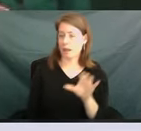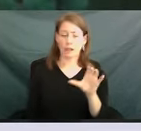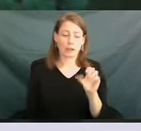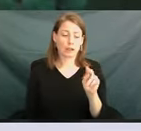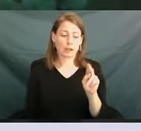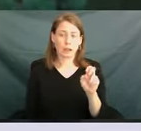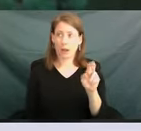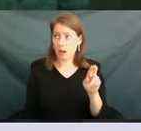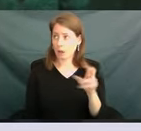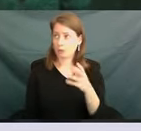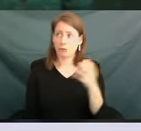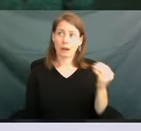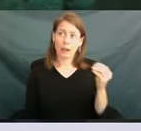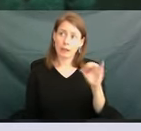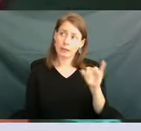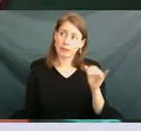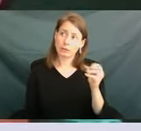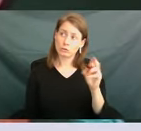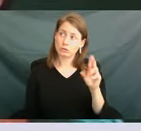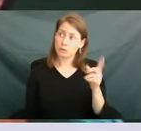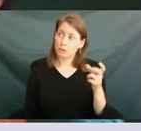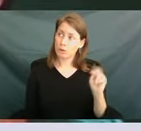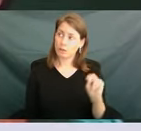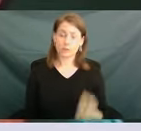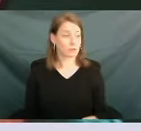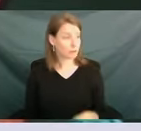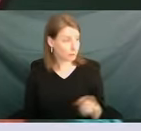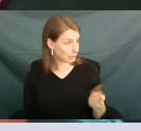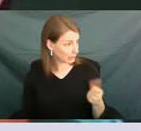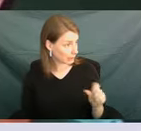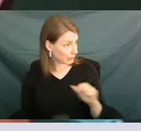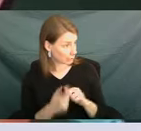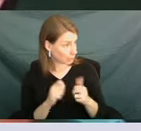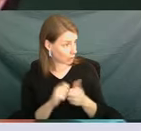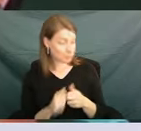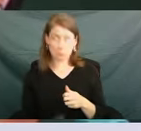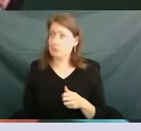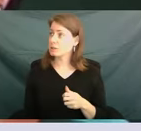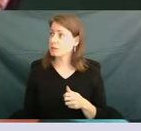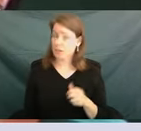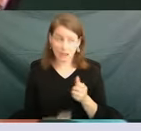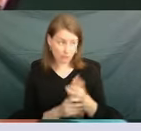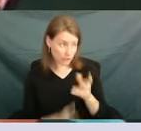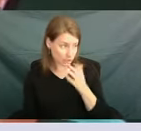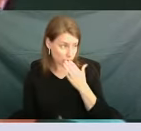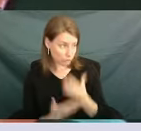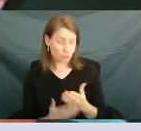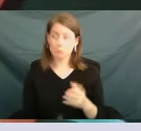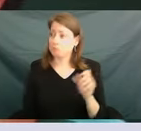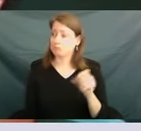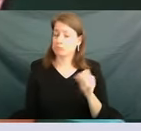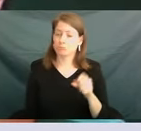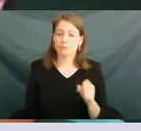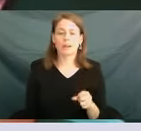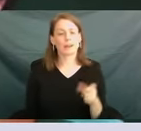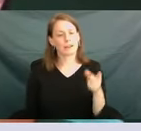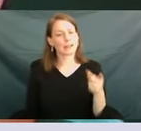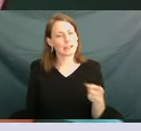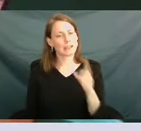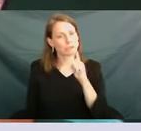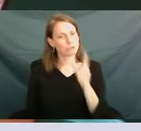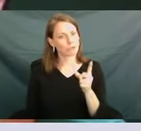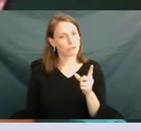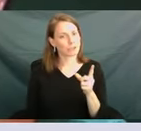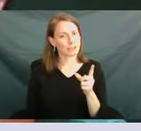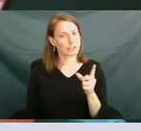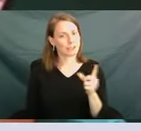all? Everything's really good? Yeah. Yeah. Ben used to be upset the first few meetings we had because he felt, oh, I've got to revisit everything that's